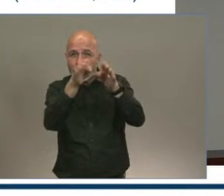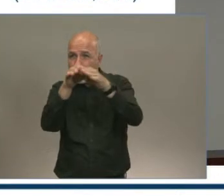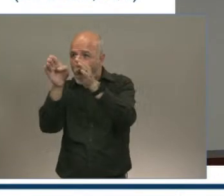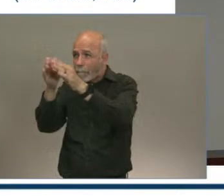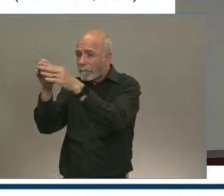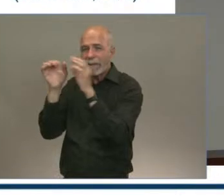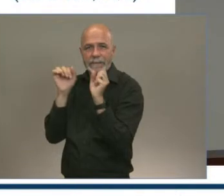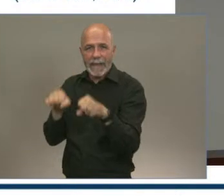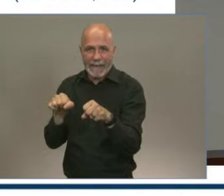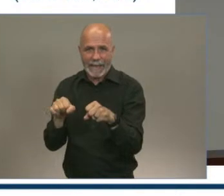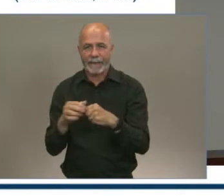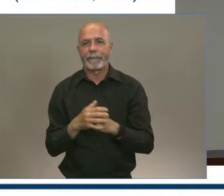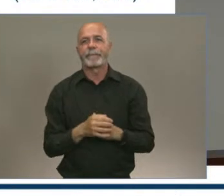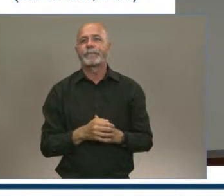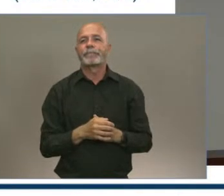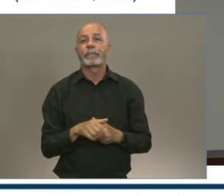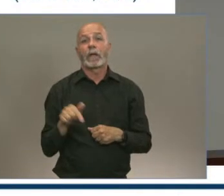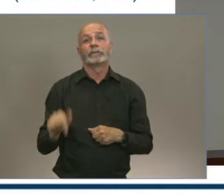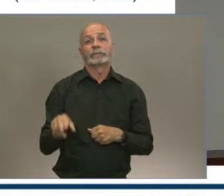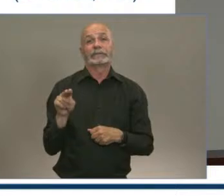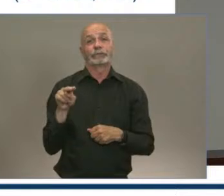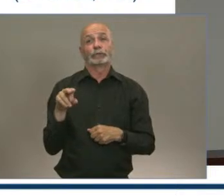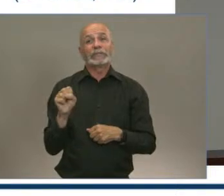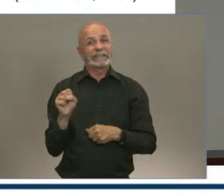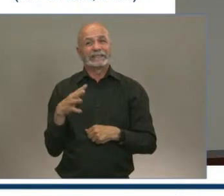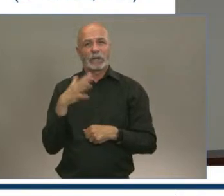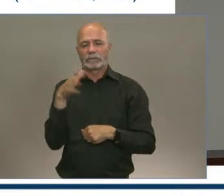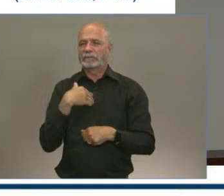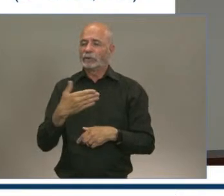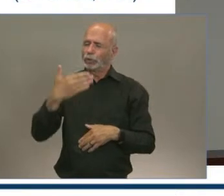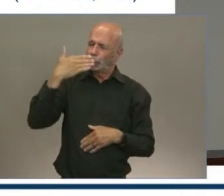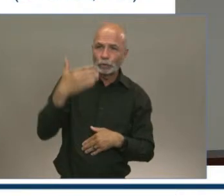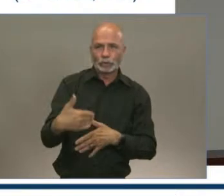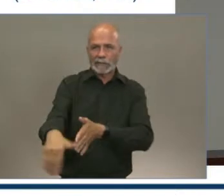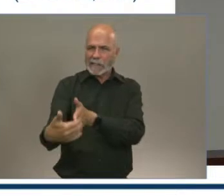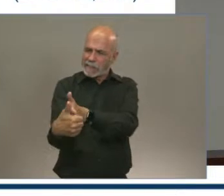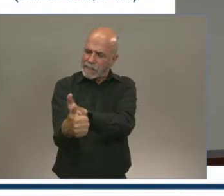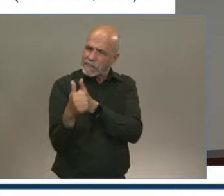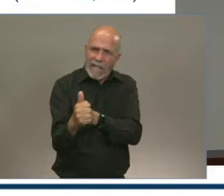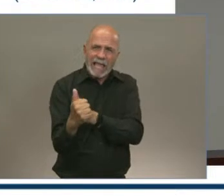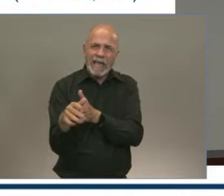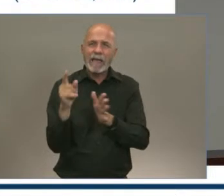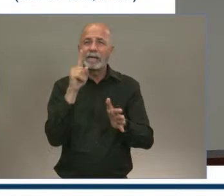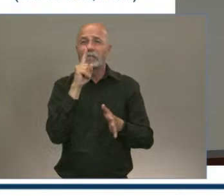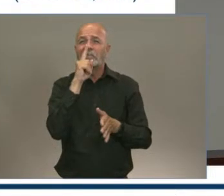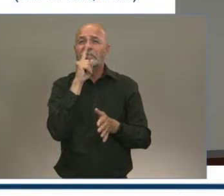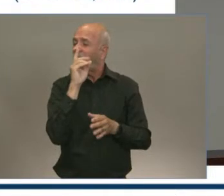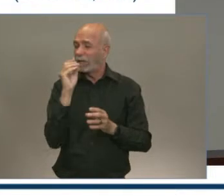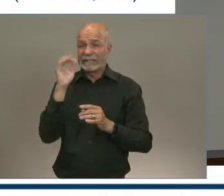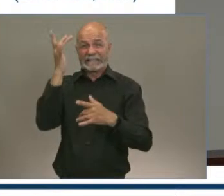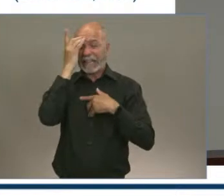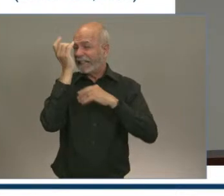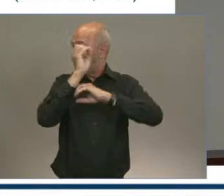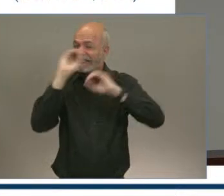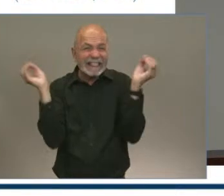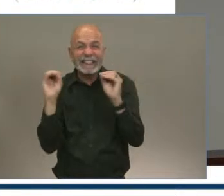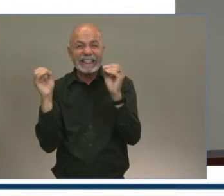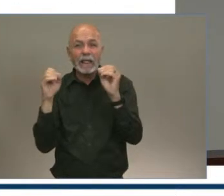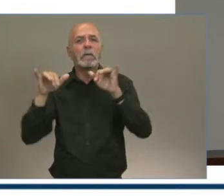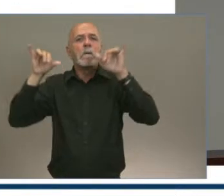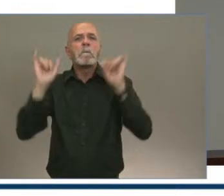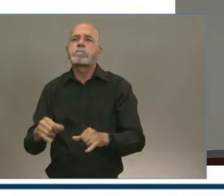been a leader in Canada in asymptomatic testing. It's an important part of preventing and reducing the spread of